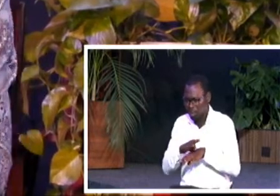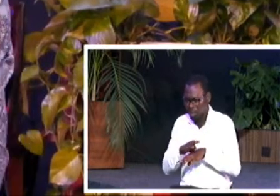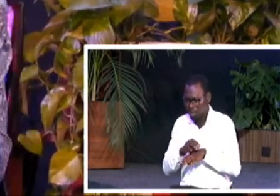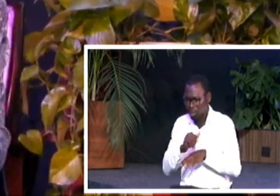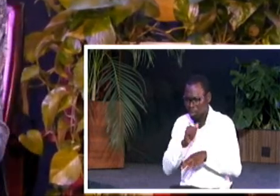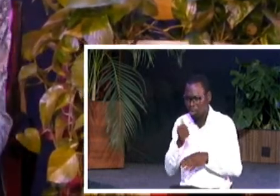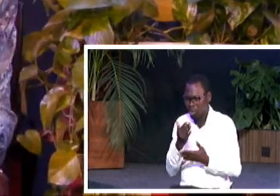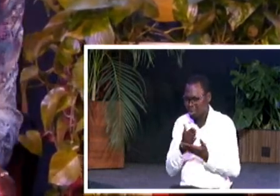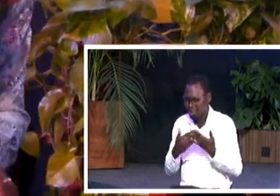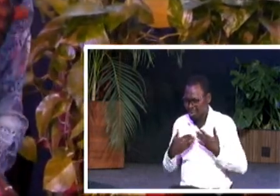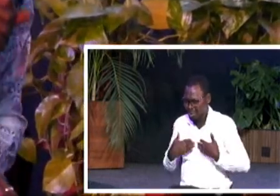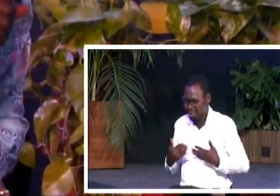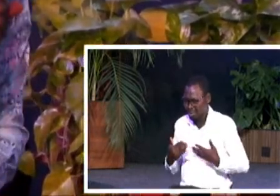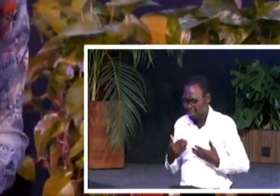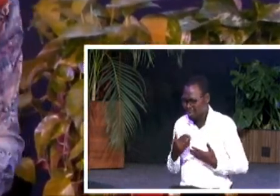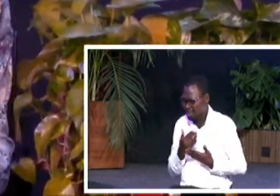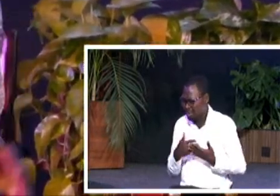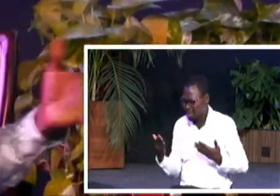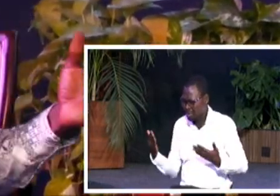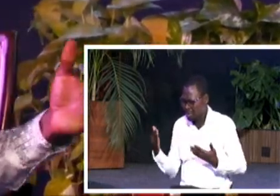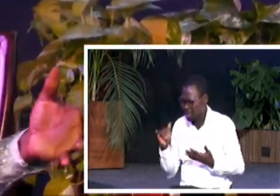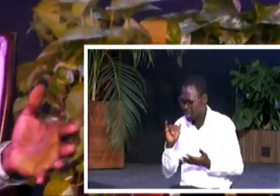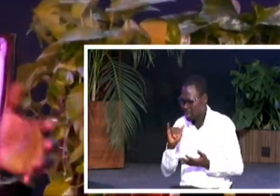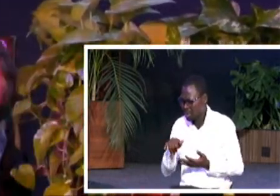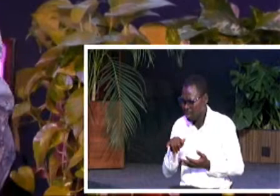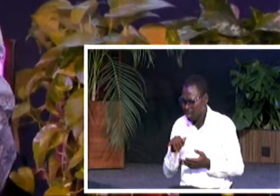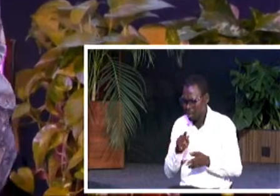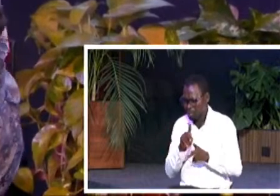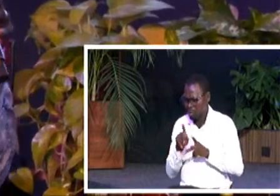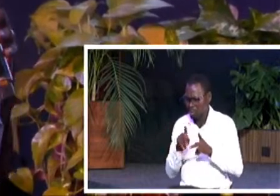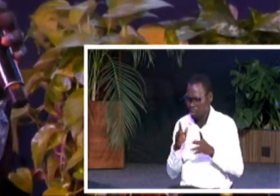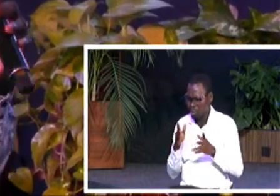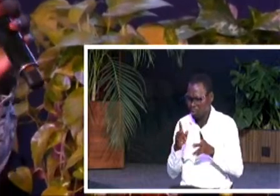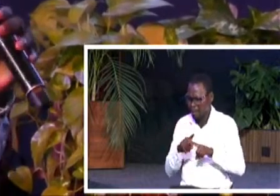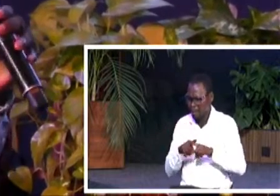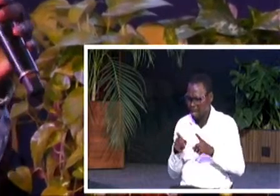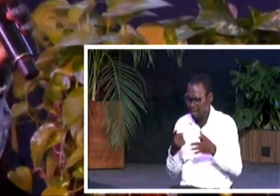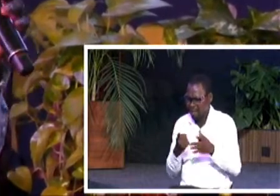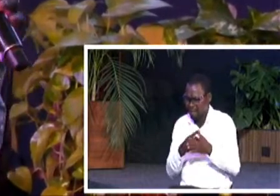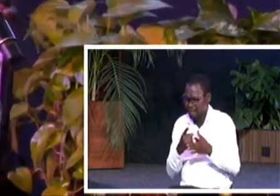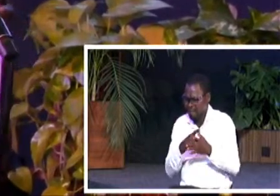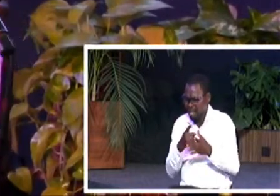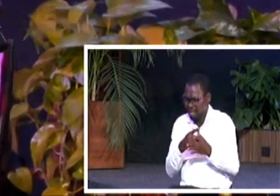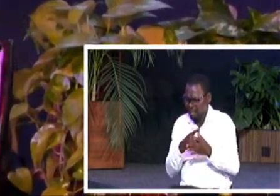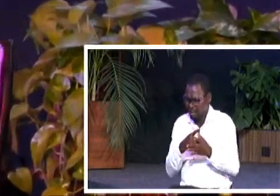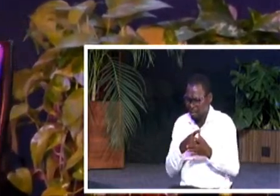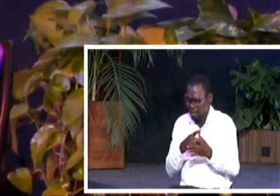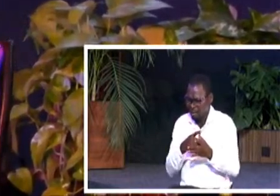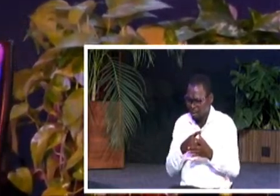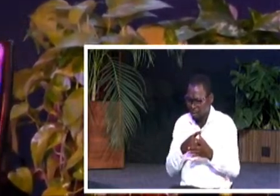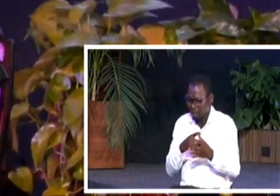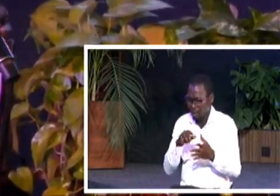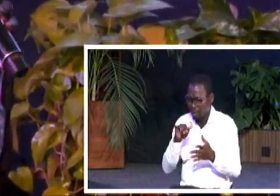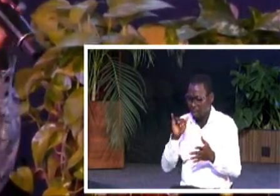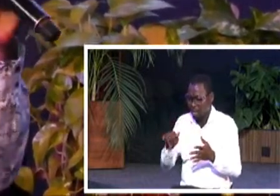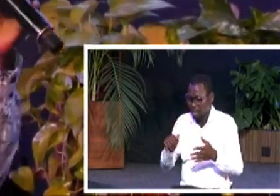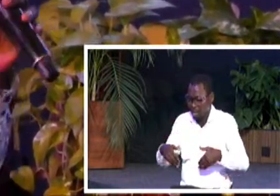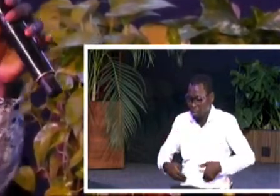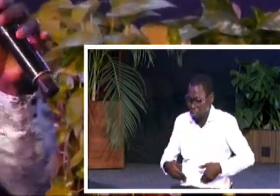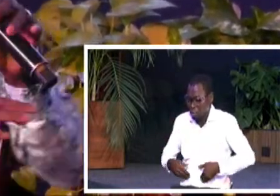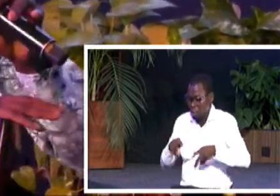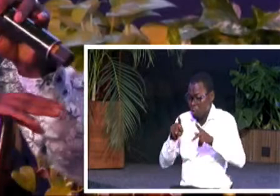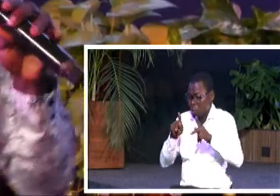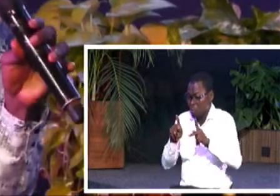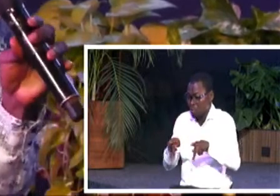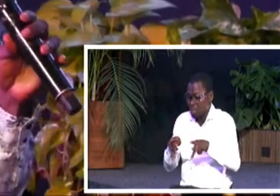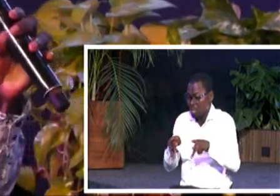that people just branch to do when they hear something like this, but the first choice of that young person who knows the